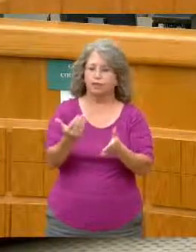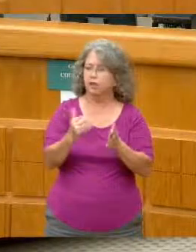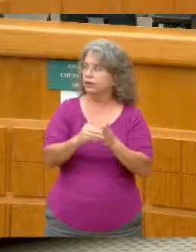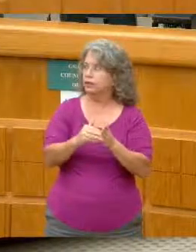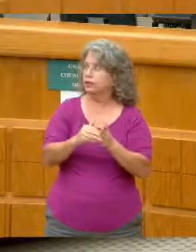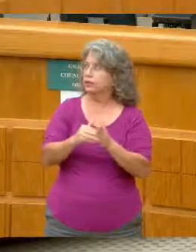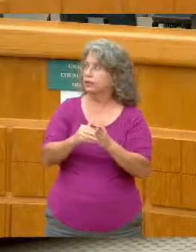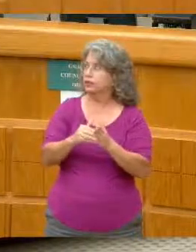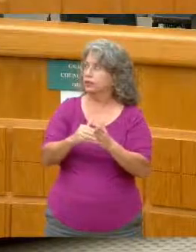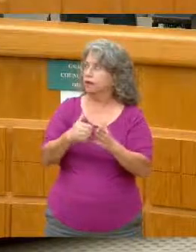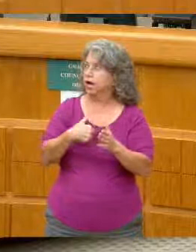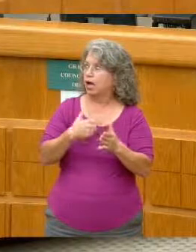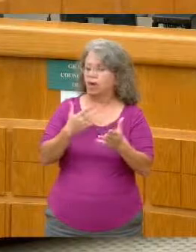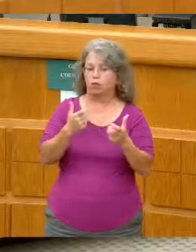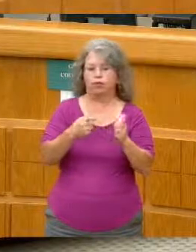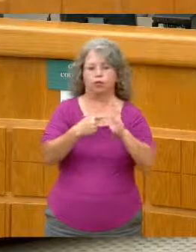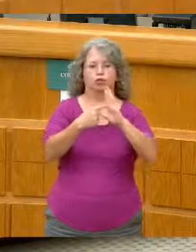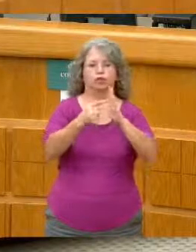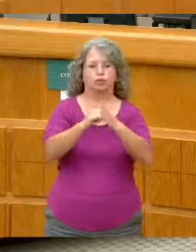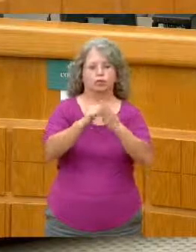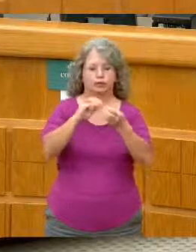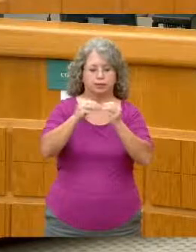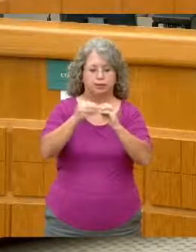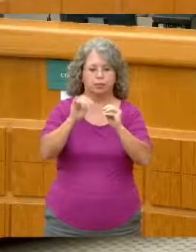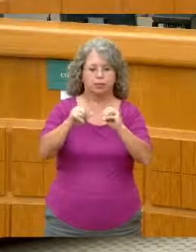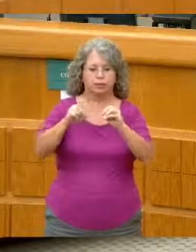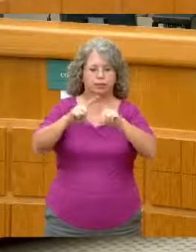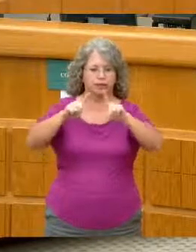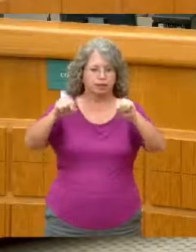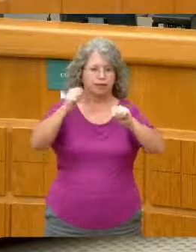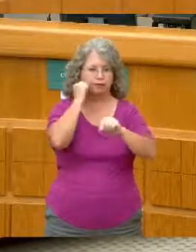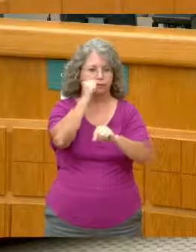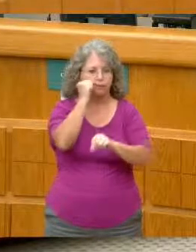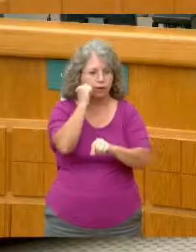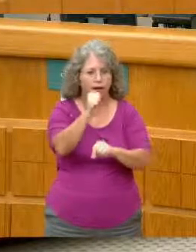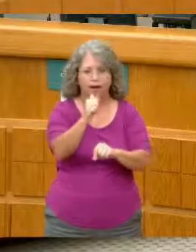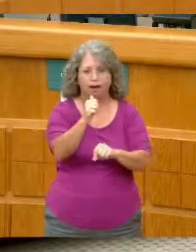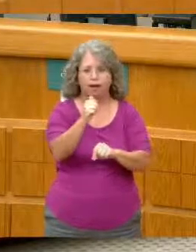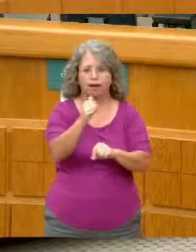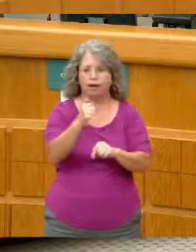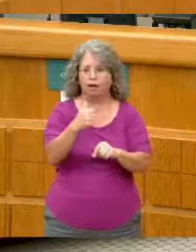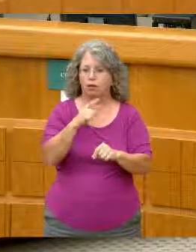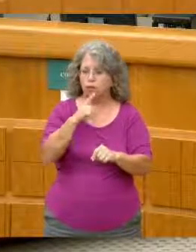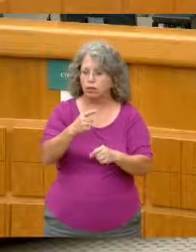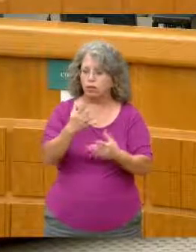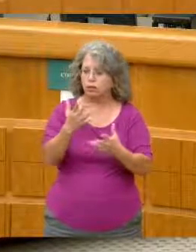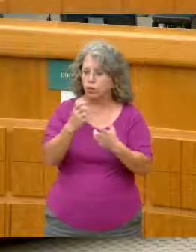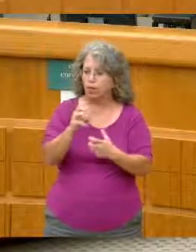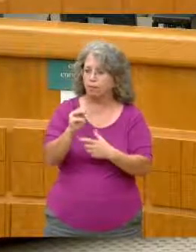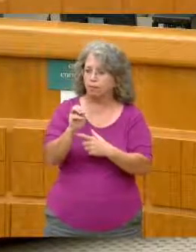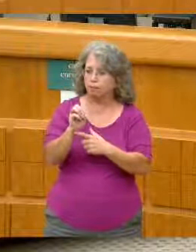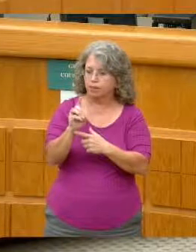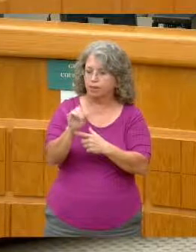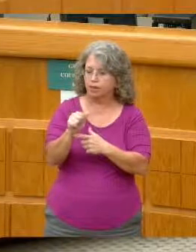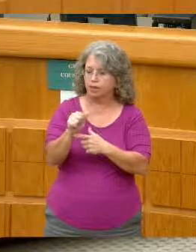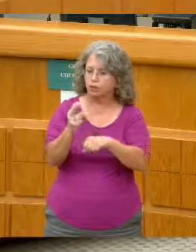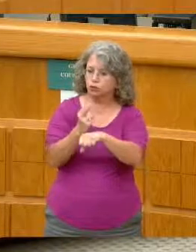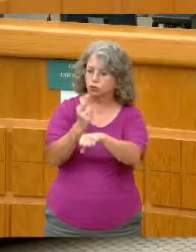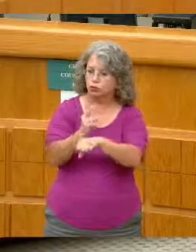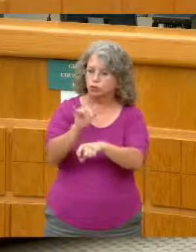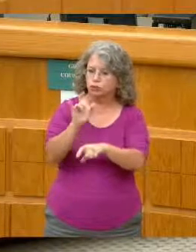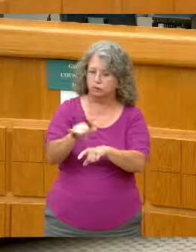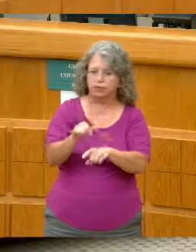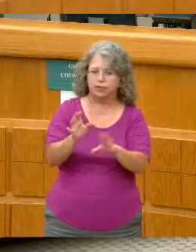to have this number and this slide up almost every day. We're going to put it up on our website, but I would like for the media to